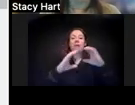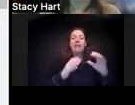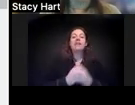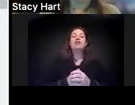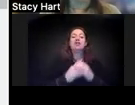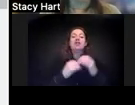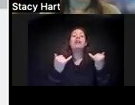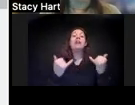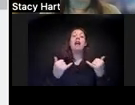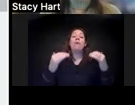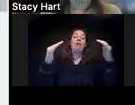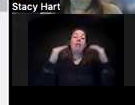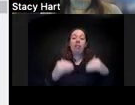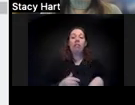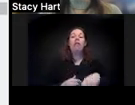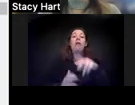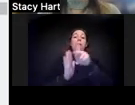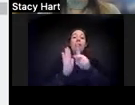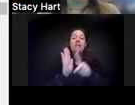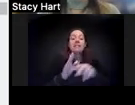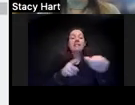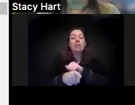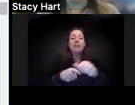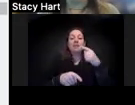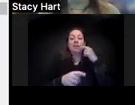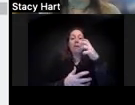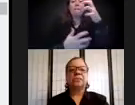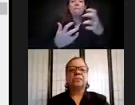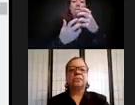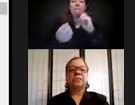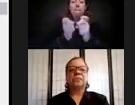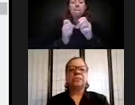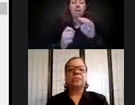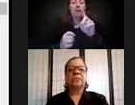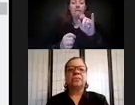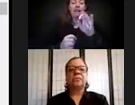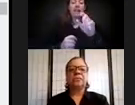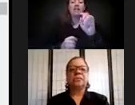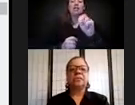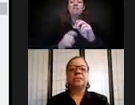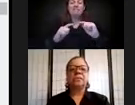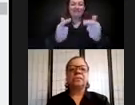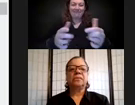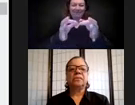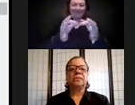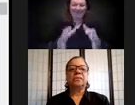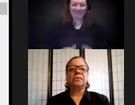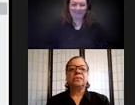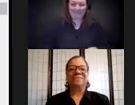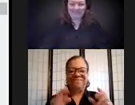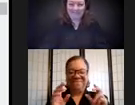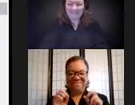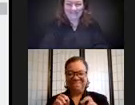policies, practices, and procedures. when necessary, to ensure that people